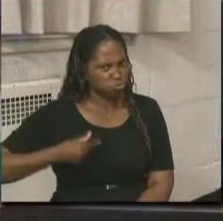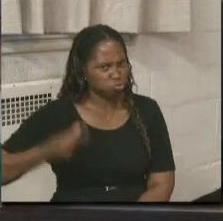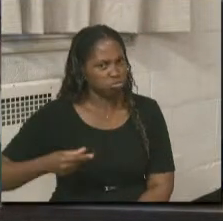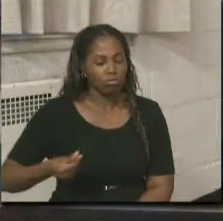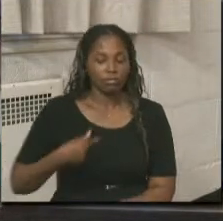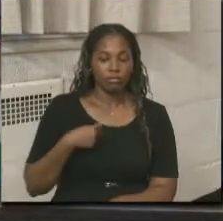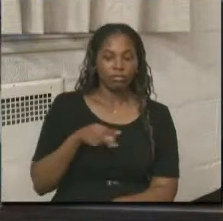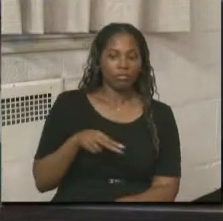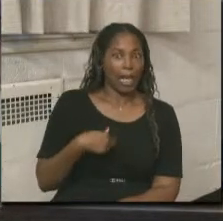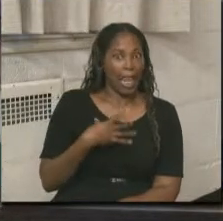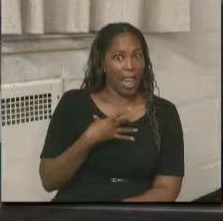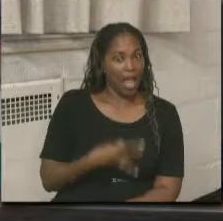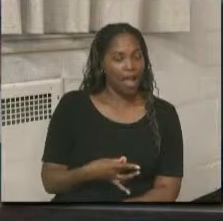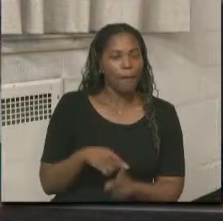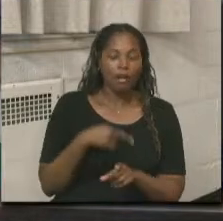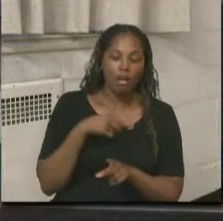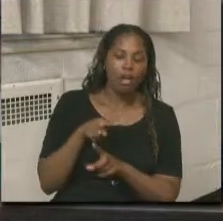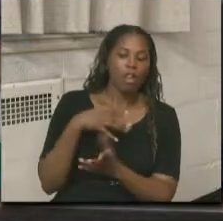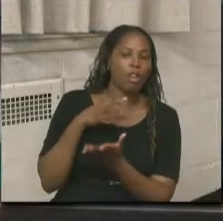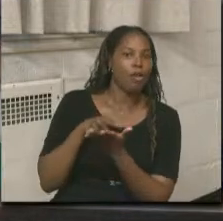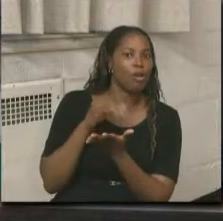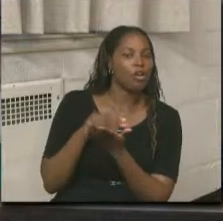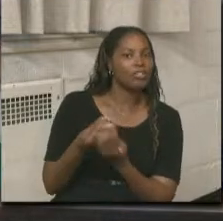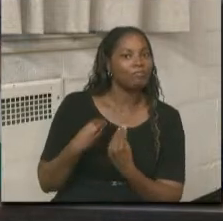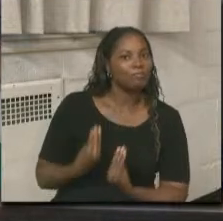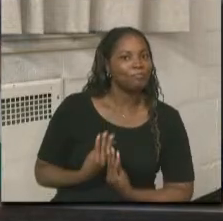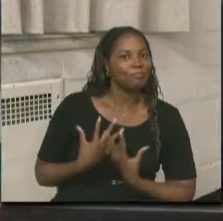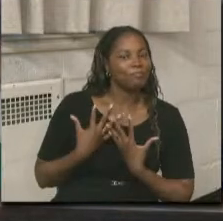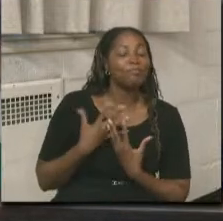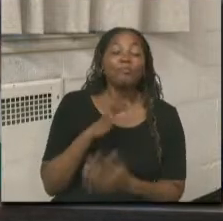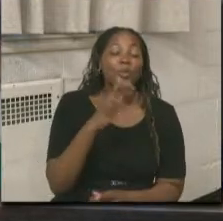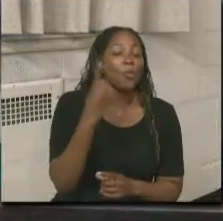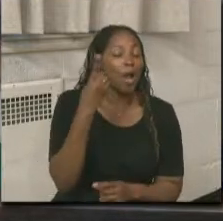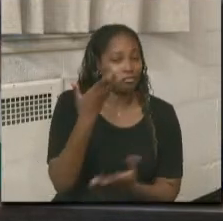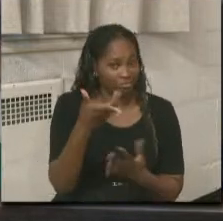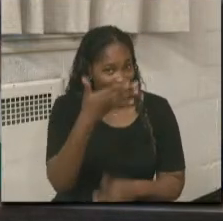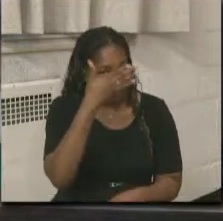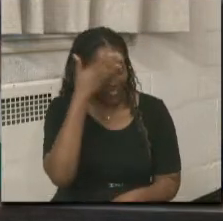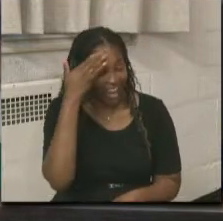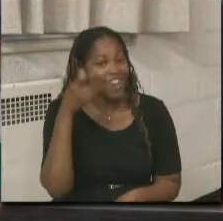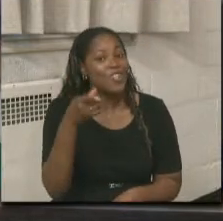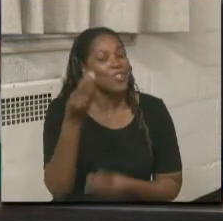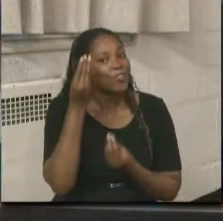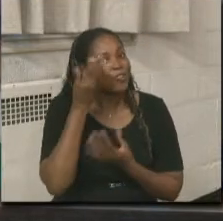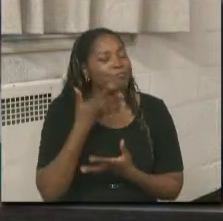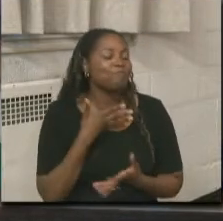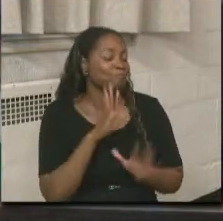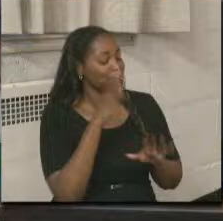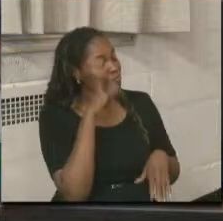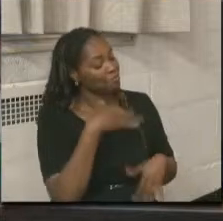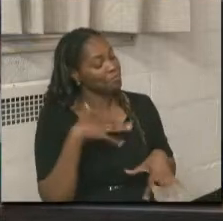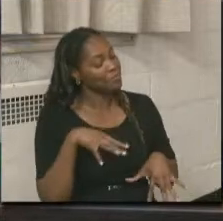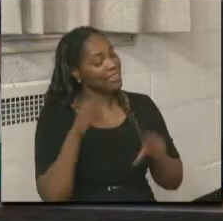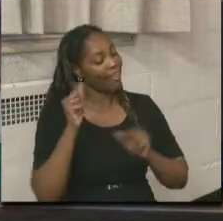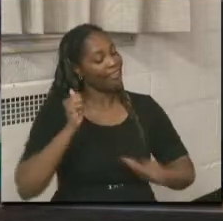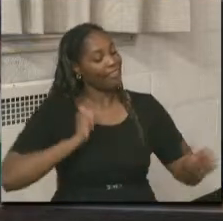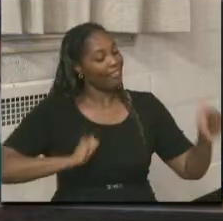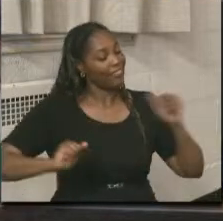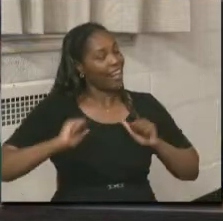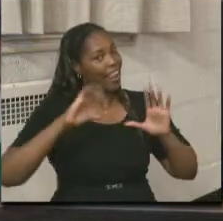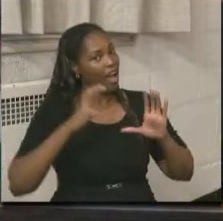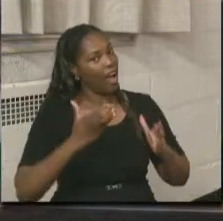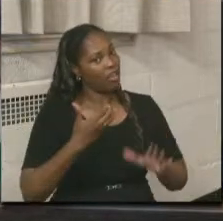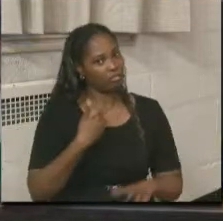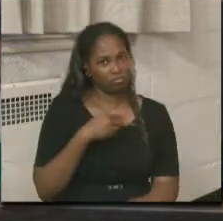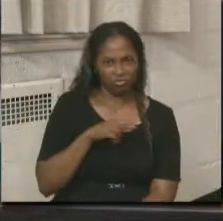truly inspired me. And actually, one of the things you might not remember is when you told me you were taking your theater classes. I was like, wow, is he actually?